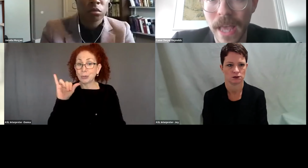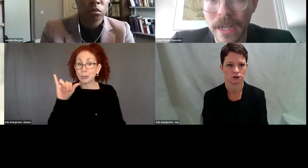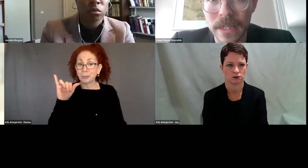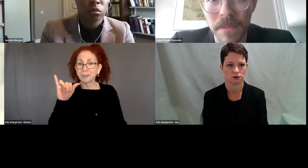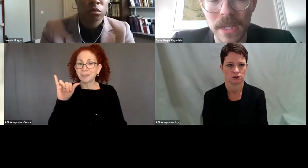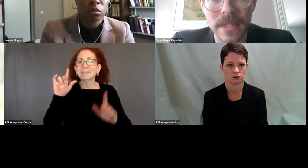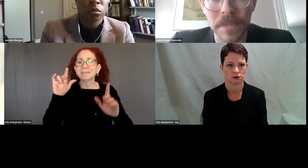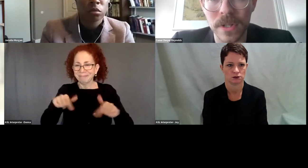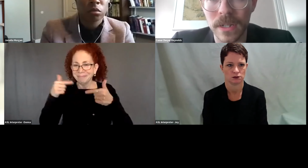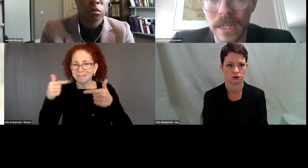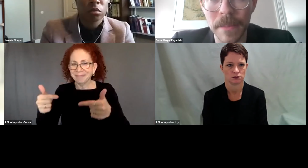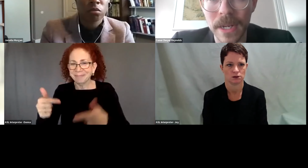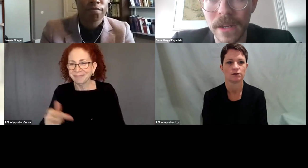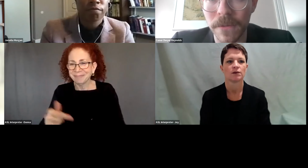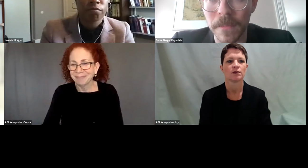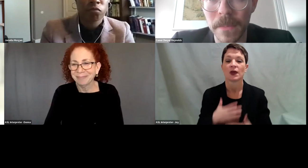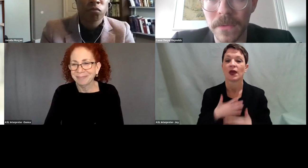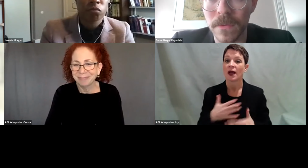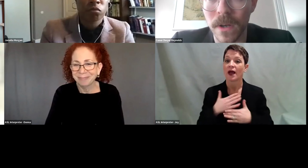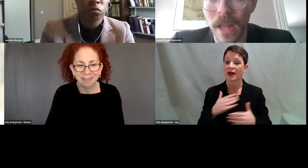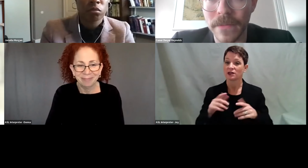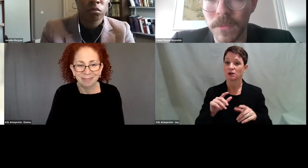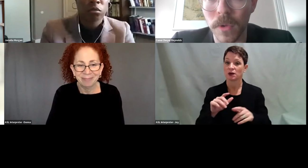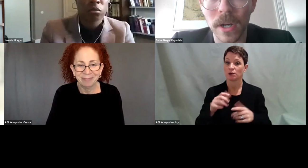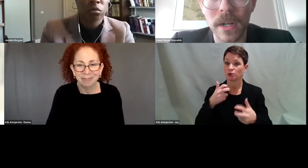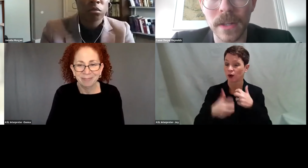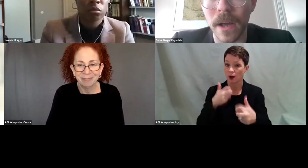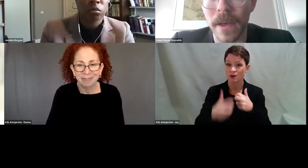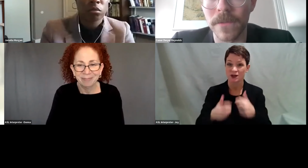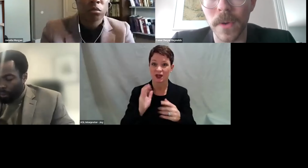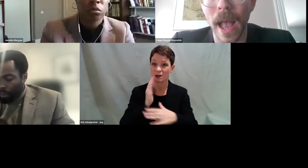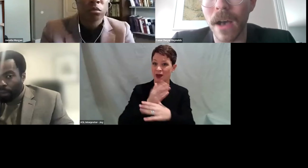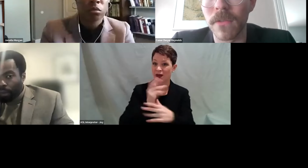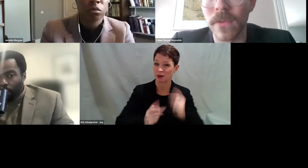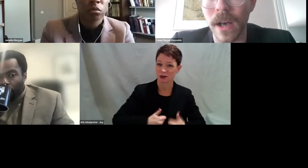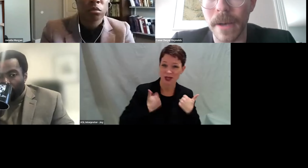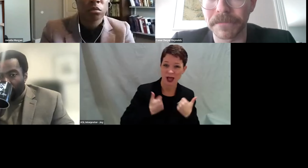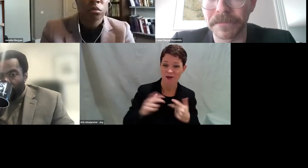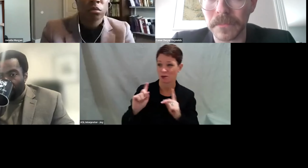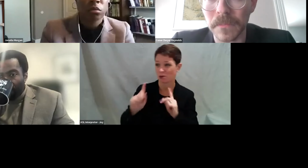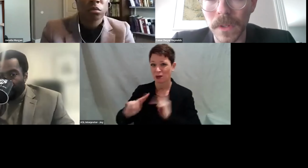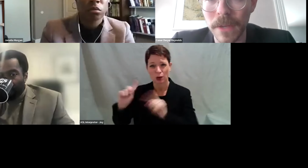Asthma attacks can be exceptionally limiting for people's lives and work. If you have